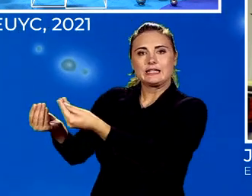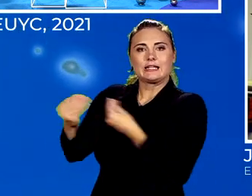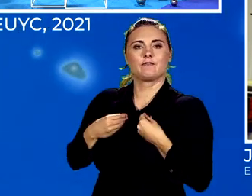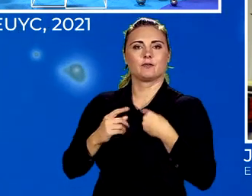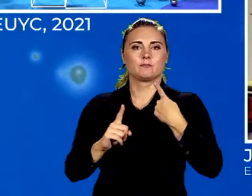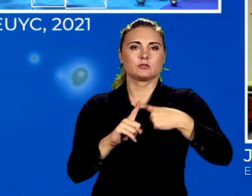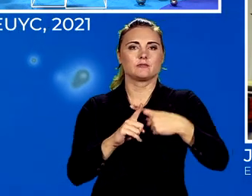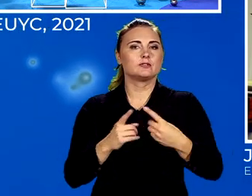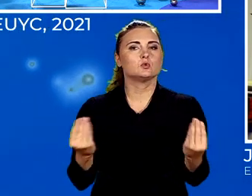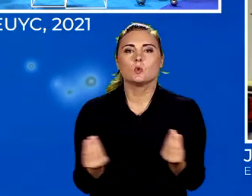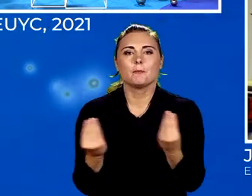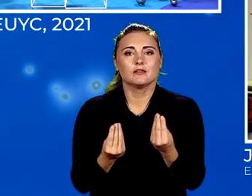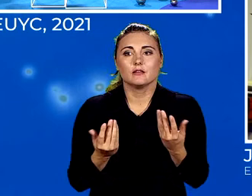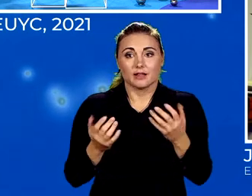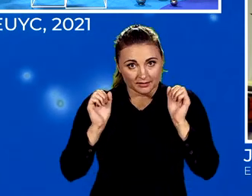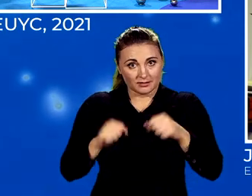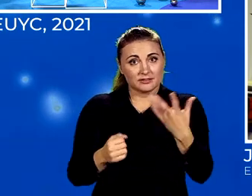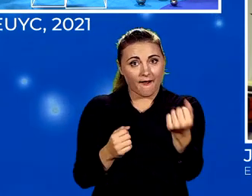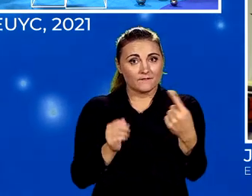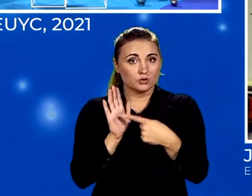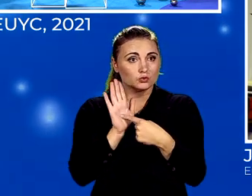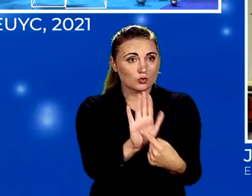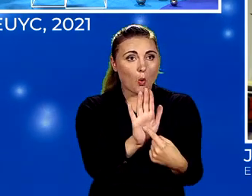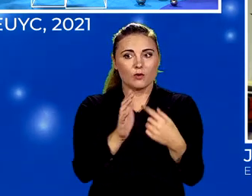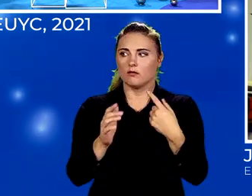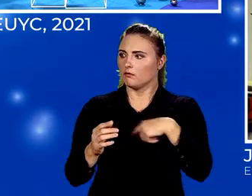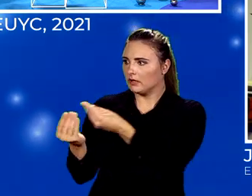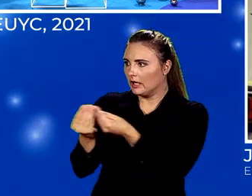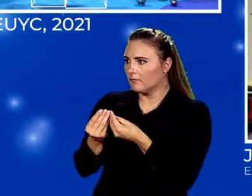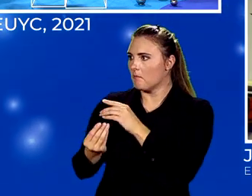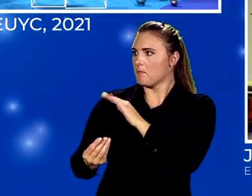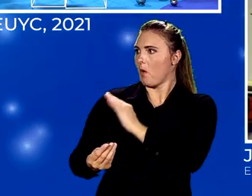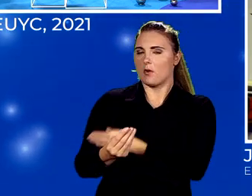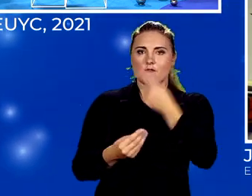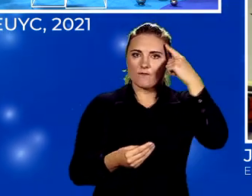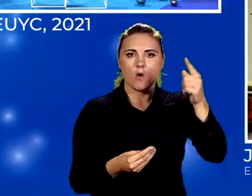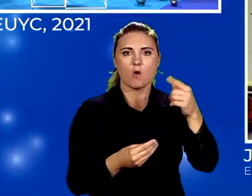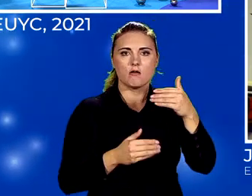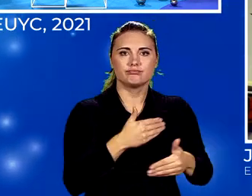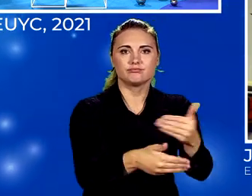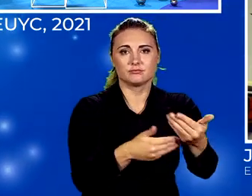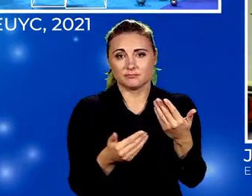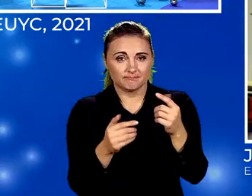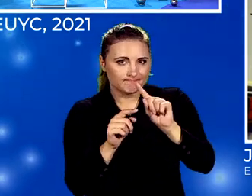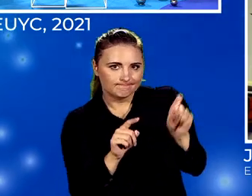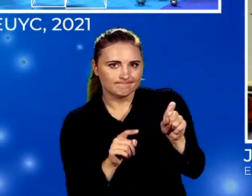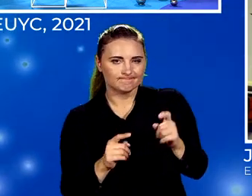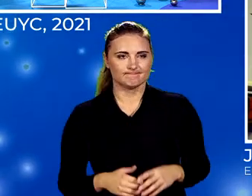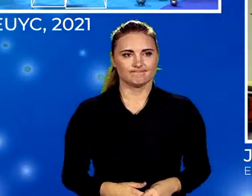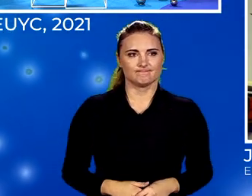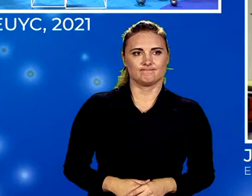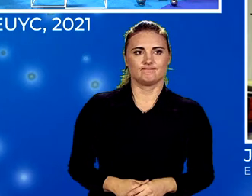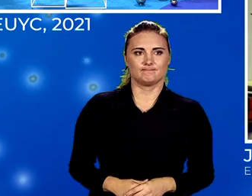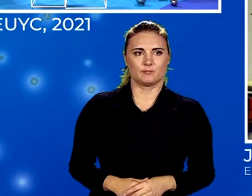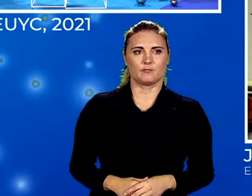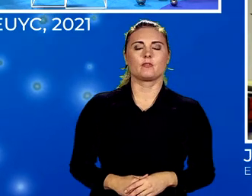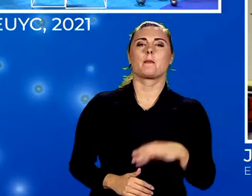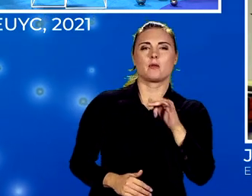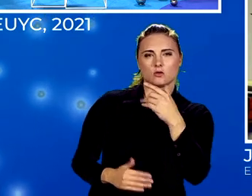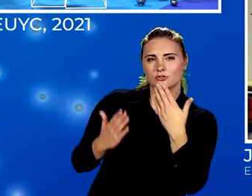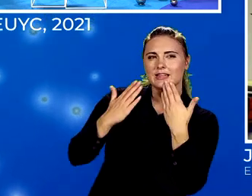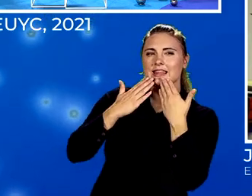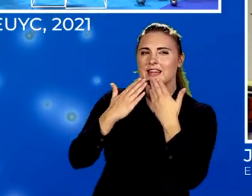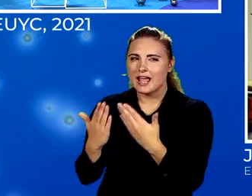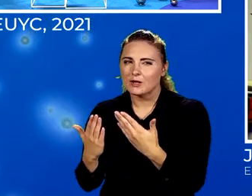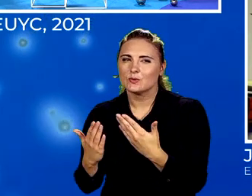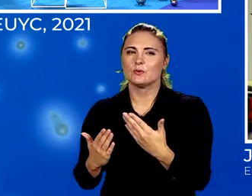move forward in this aspect? So yeah, thank you. Thank you very much, Jakub. I'm going to start with the first quick